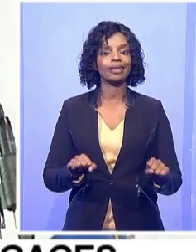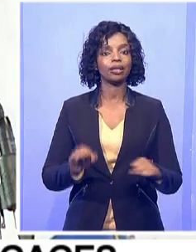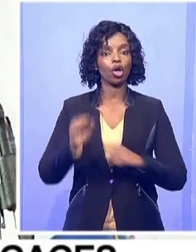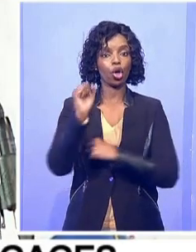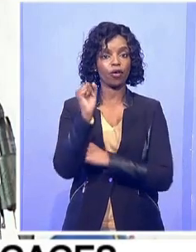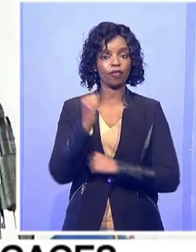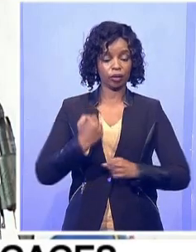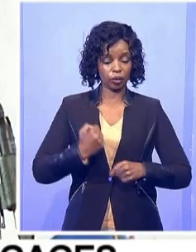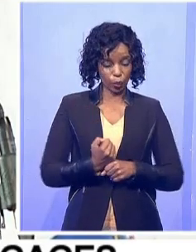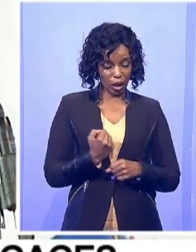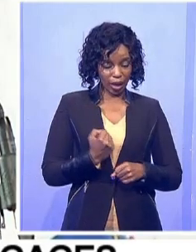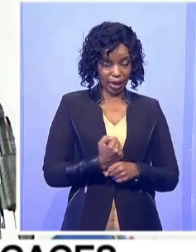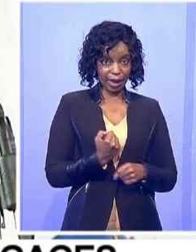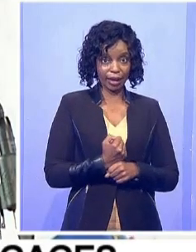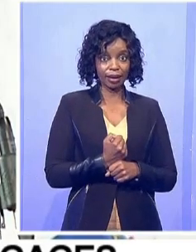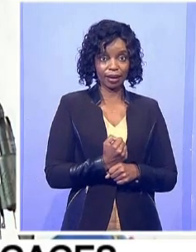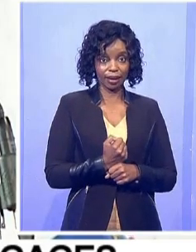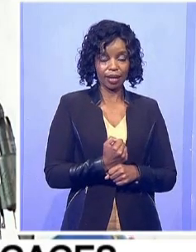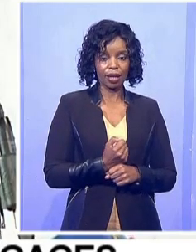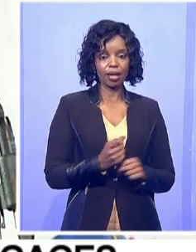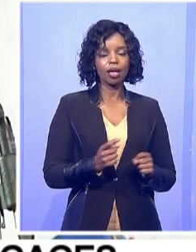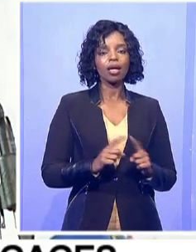we've met